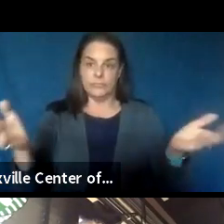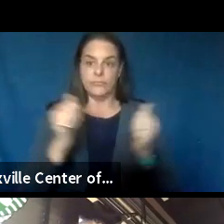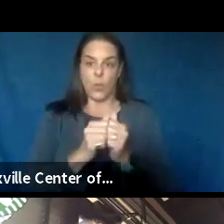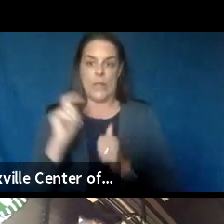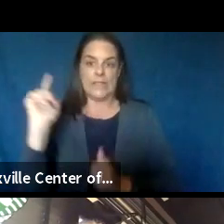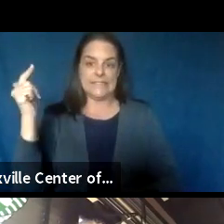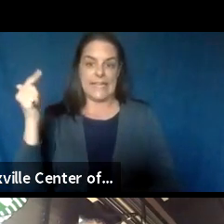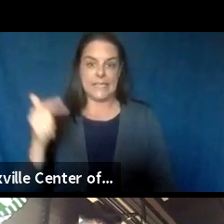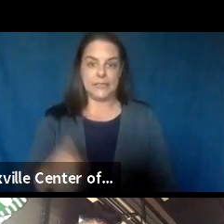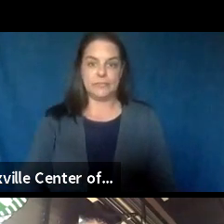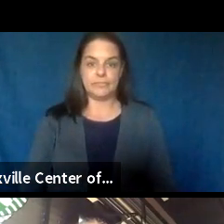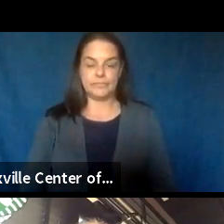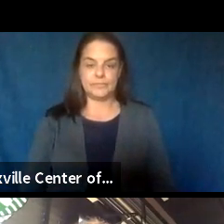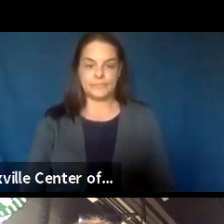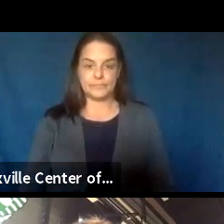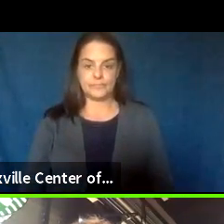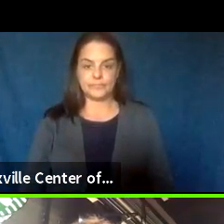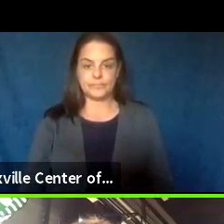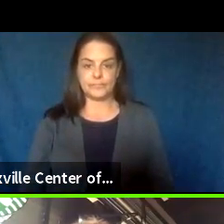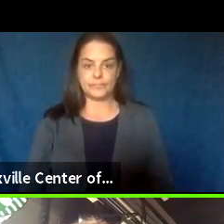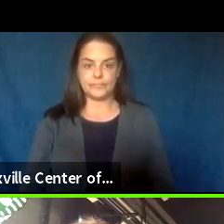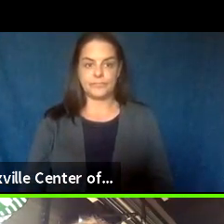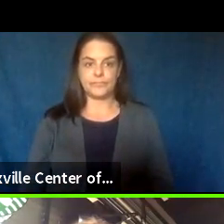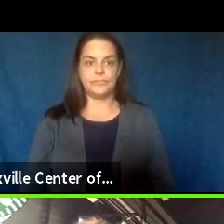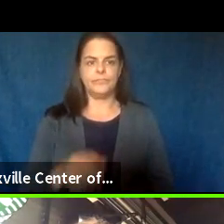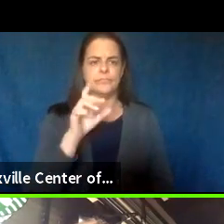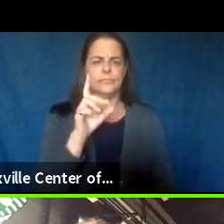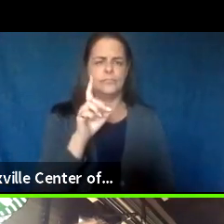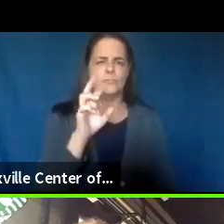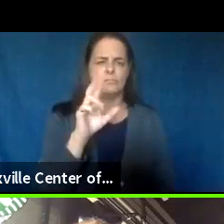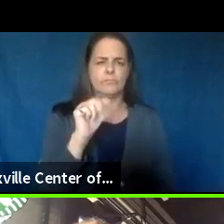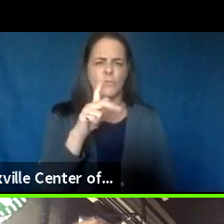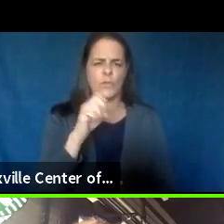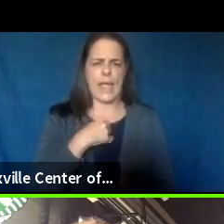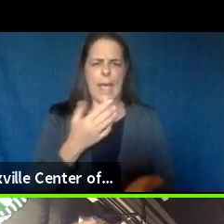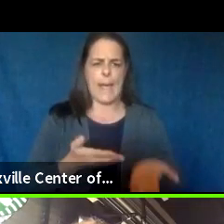second. I make a motion we